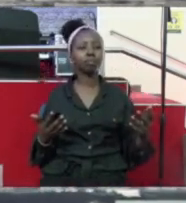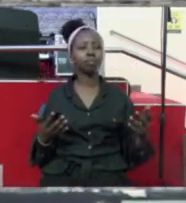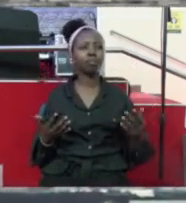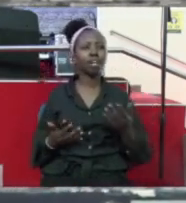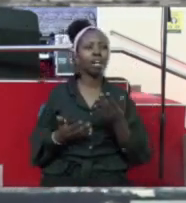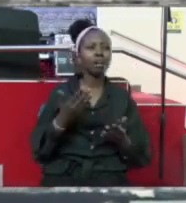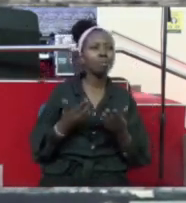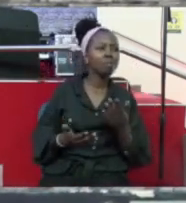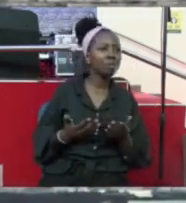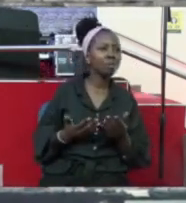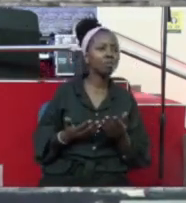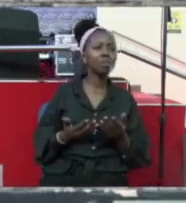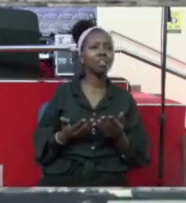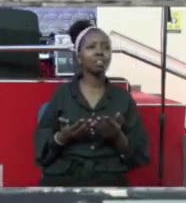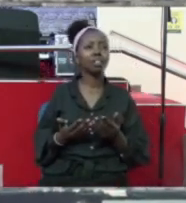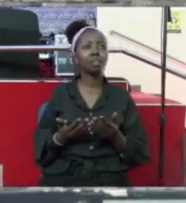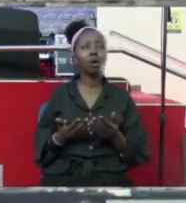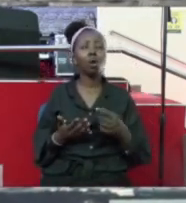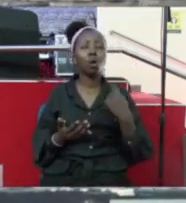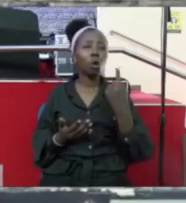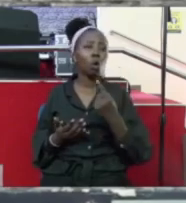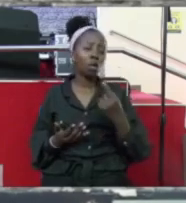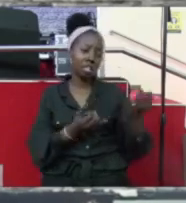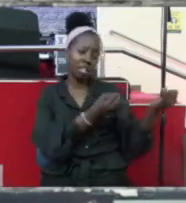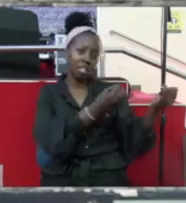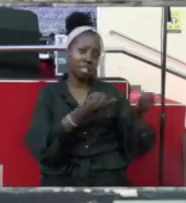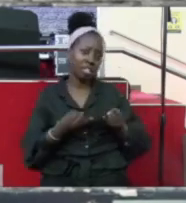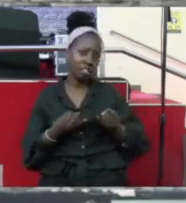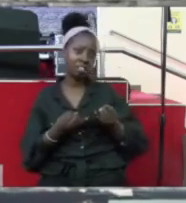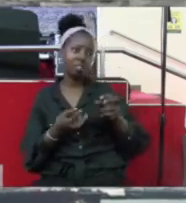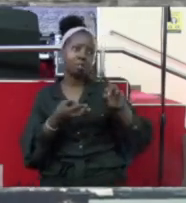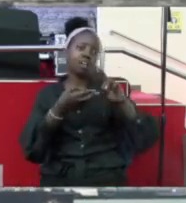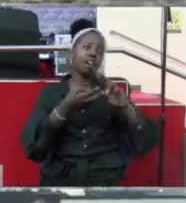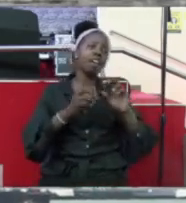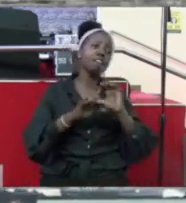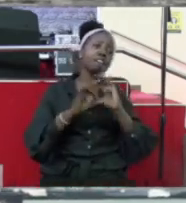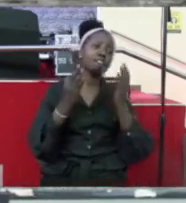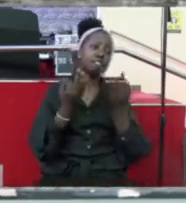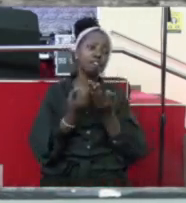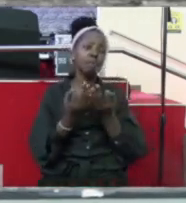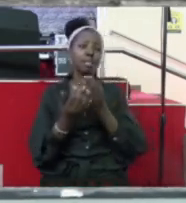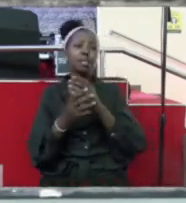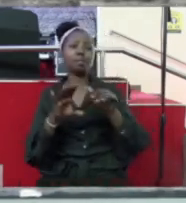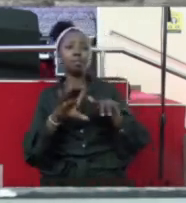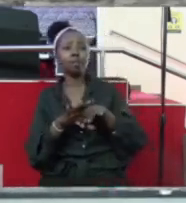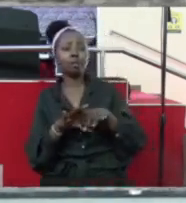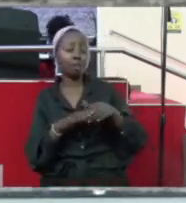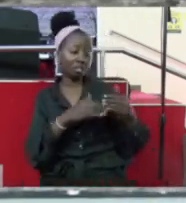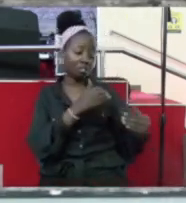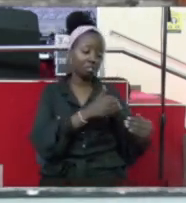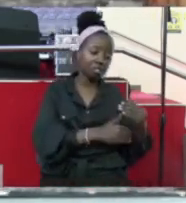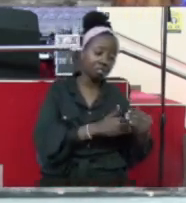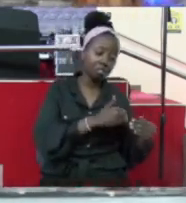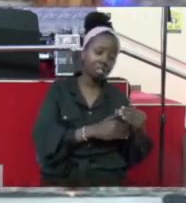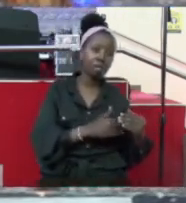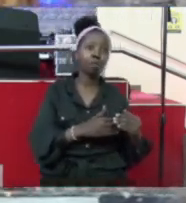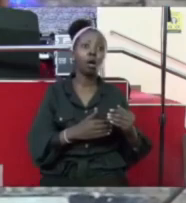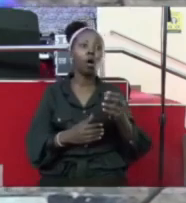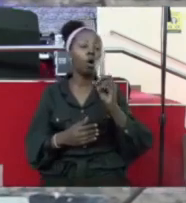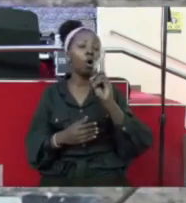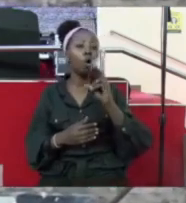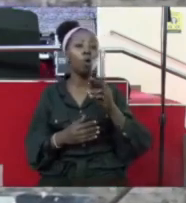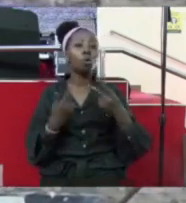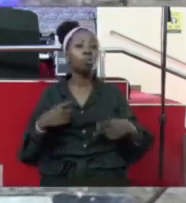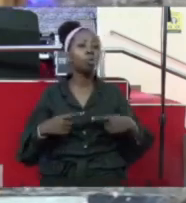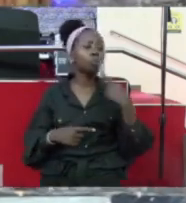just inviting your relative, your neighbors, and even those people you work with. Lakini ni kumualika tu jamaa yako wale watu ambao unafanya kazi nao na